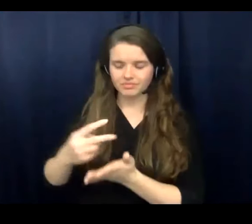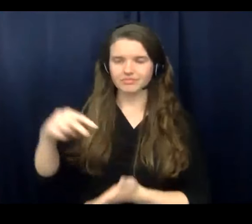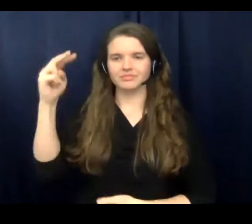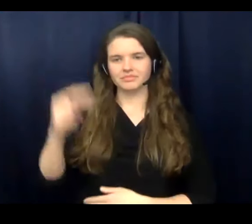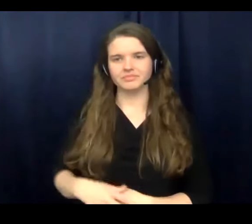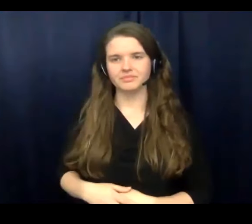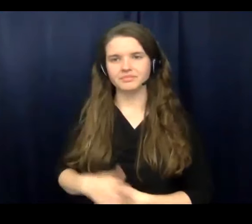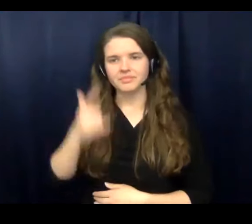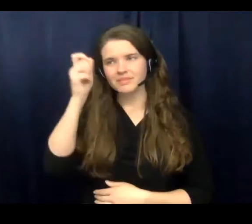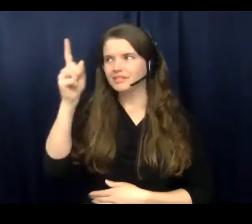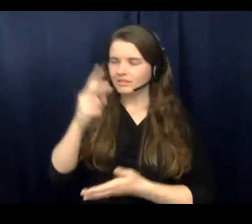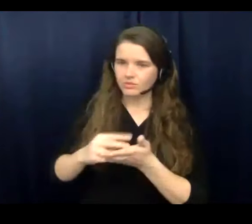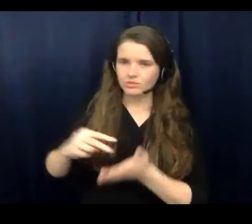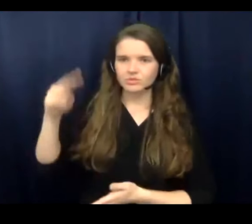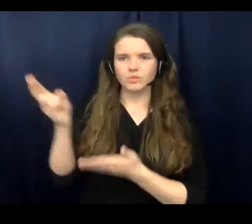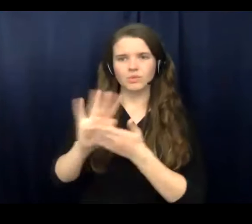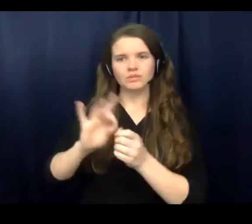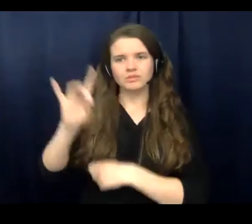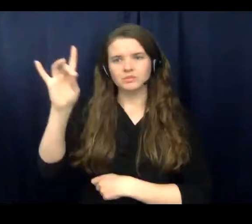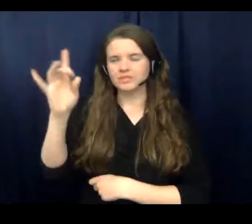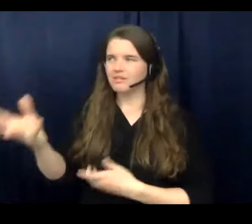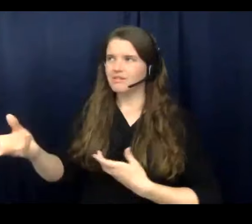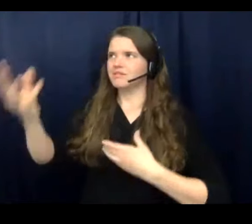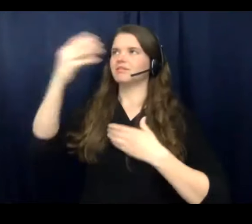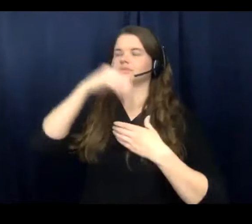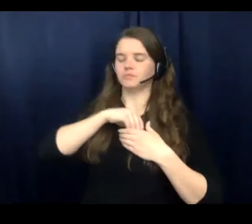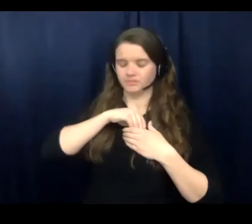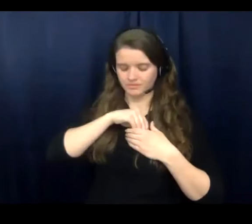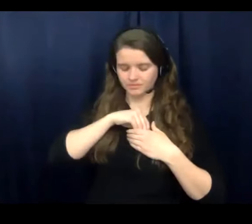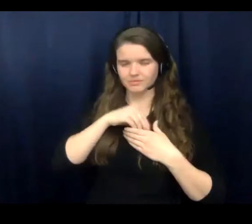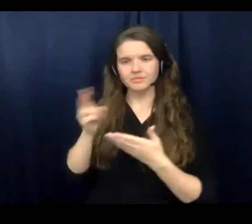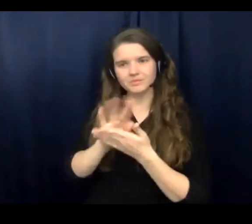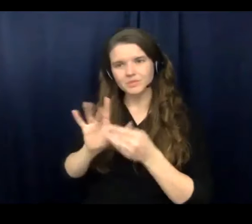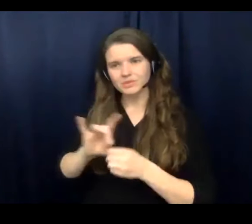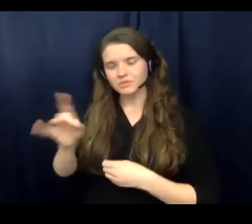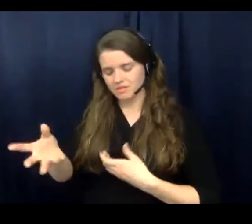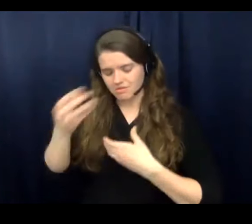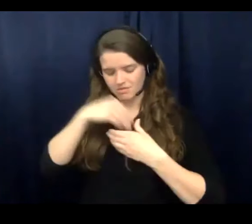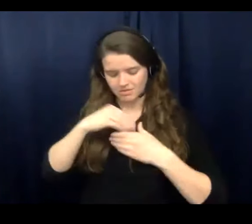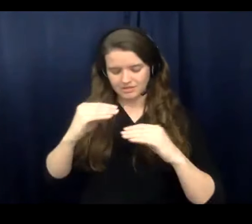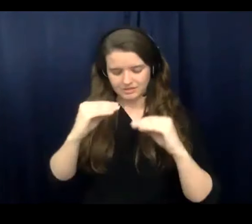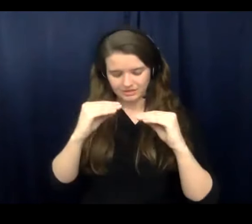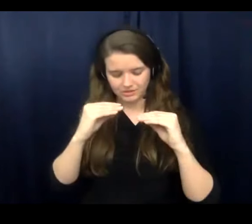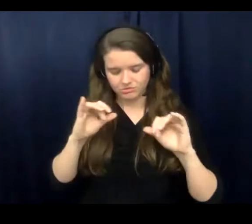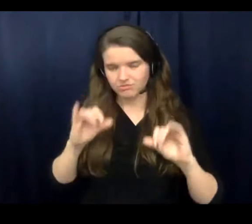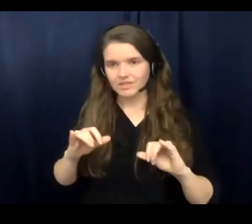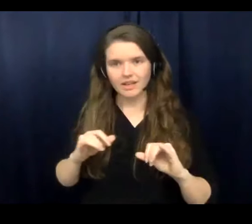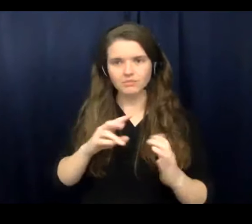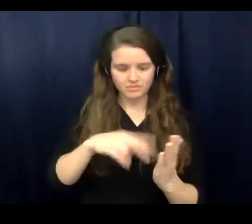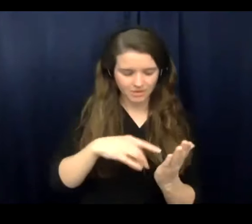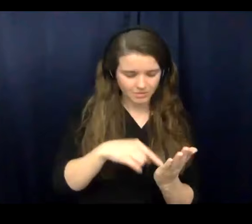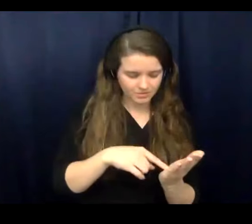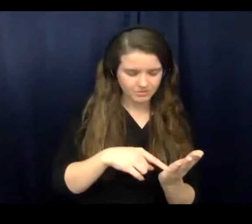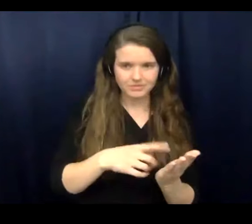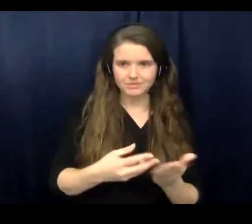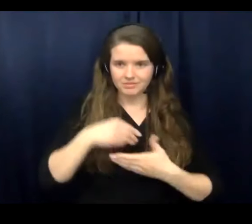when he's risen and the Holy Spirit comes and lives inside of you, the Holy Spirit is teaching you the same truth you read in the Bible on the inside, not